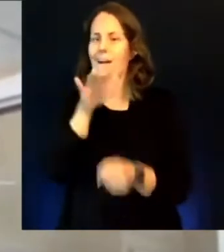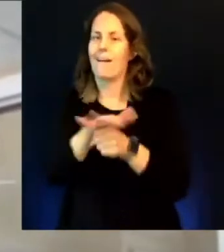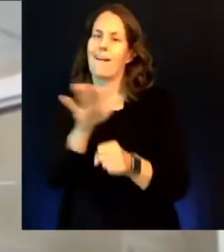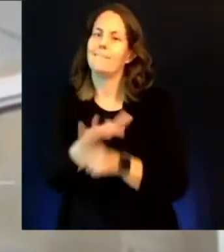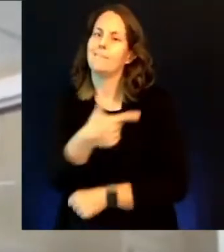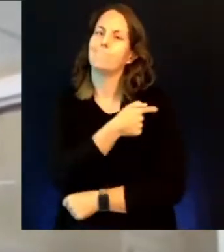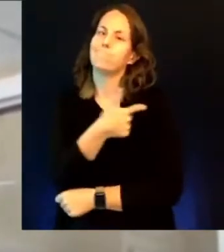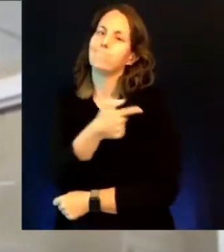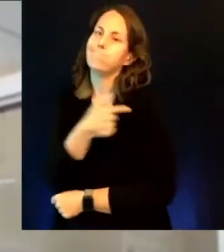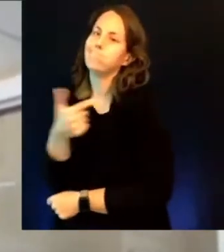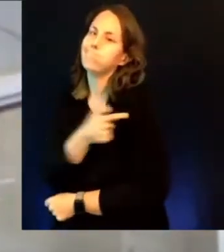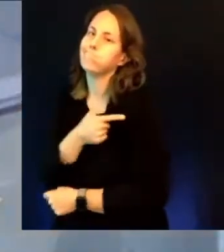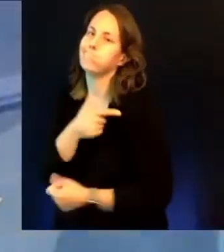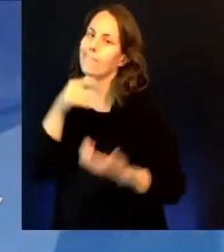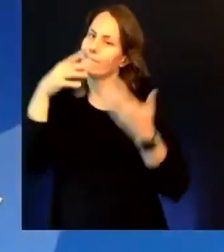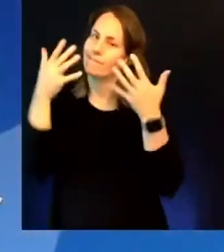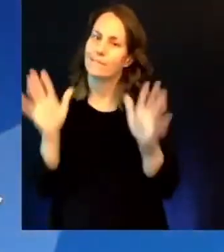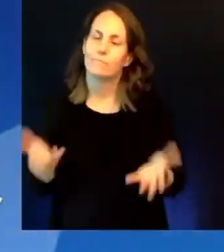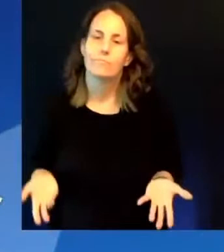indicated.